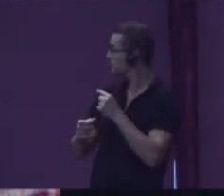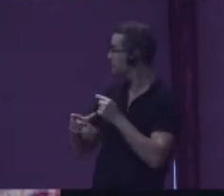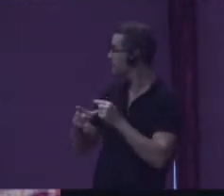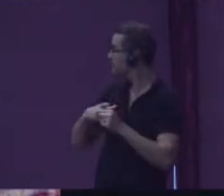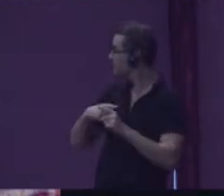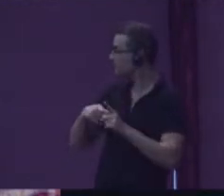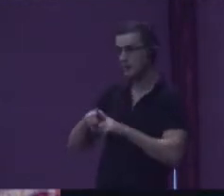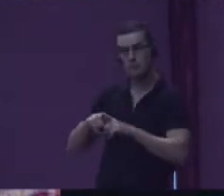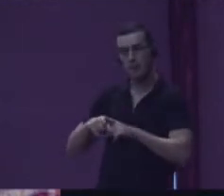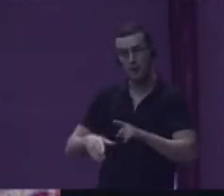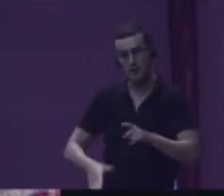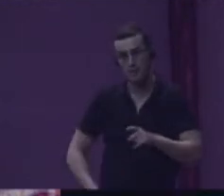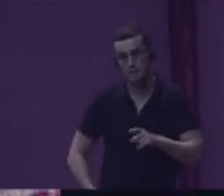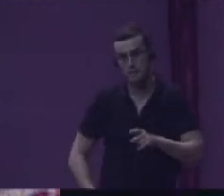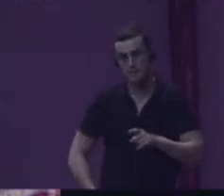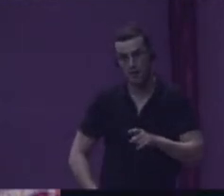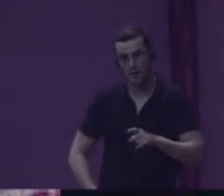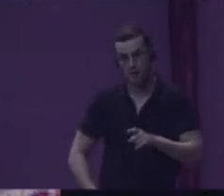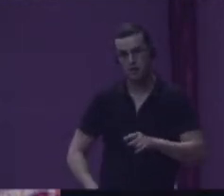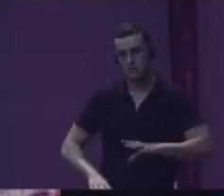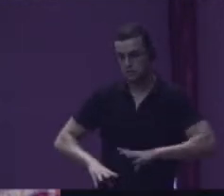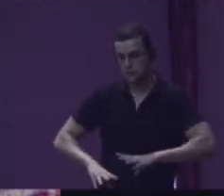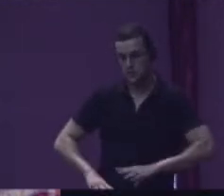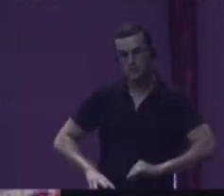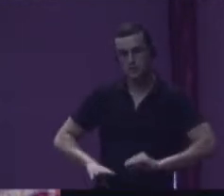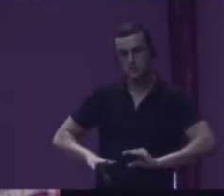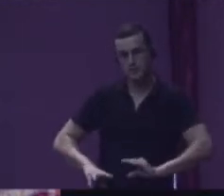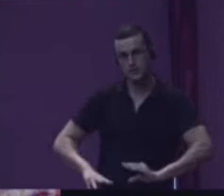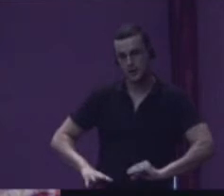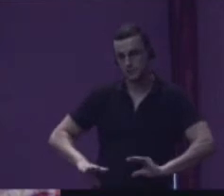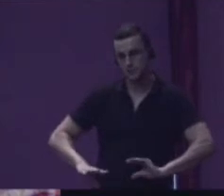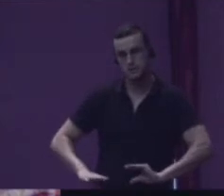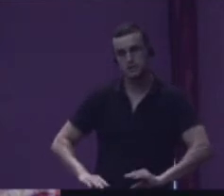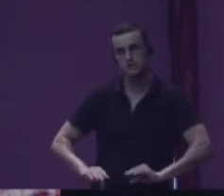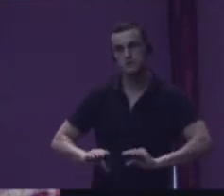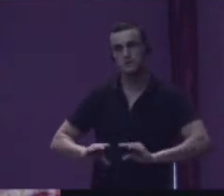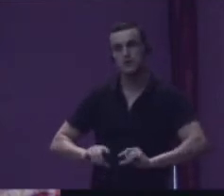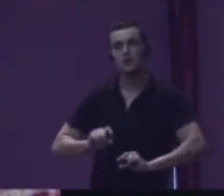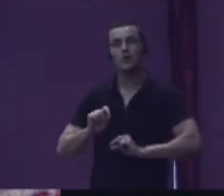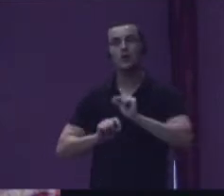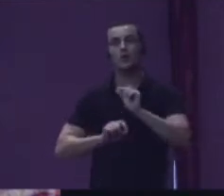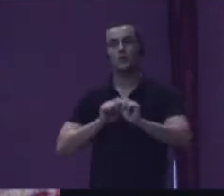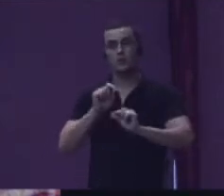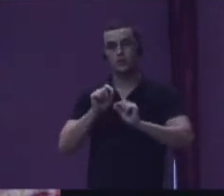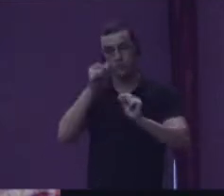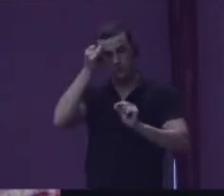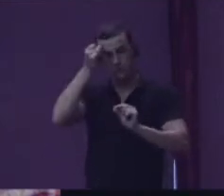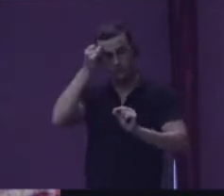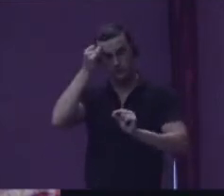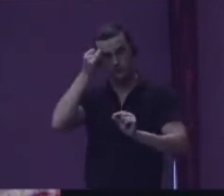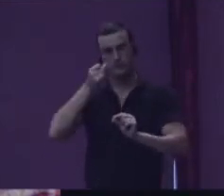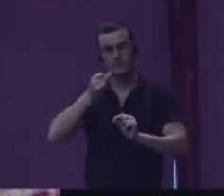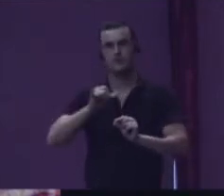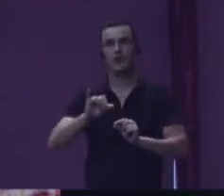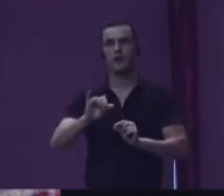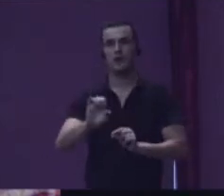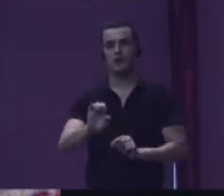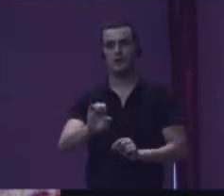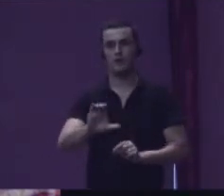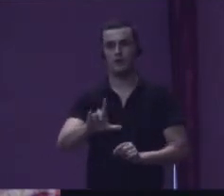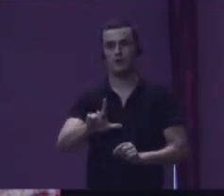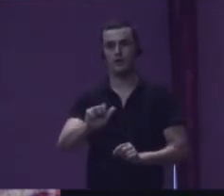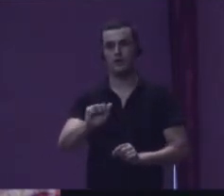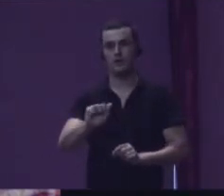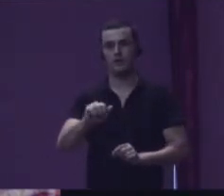to, again, prevent cramping from the legs, as she says, and helps the